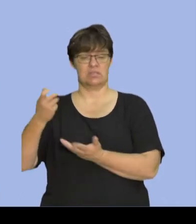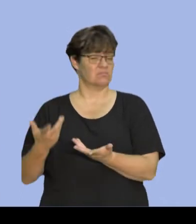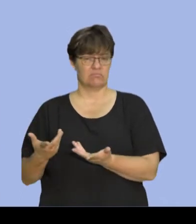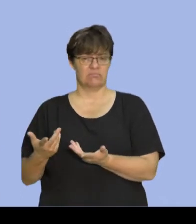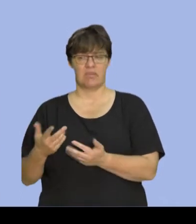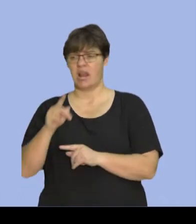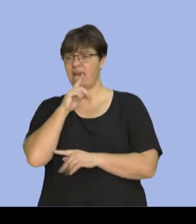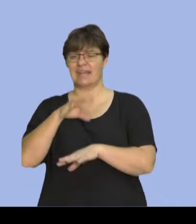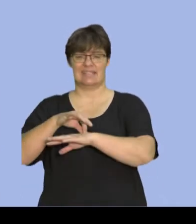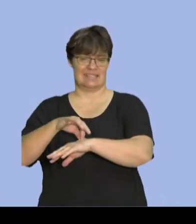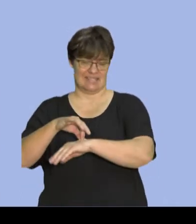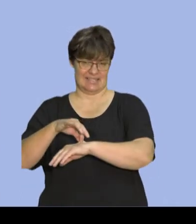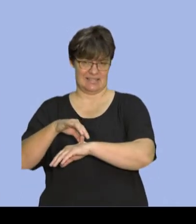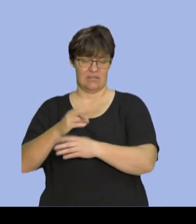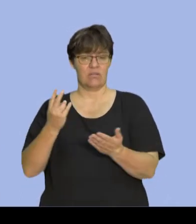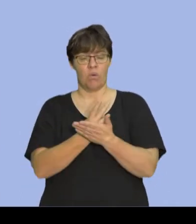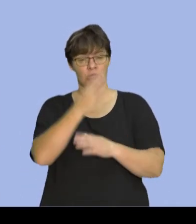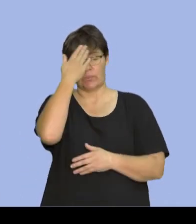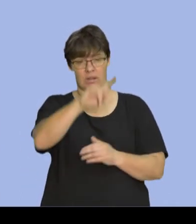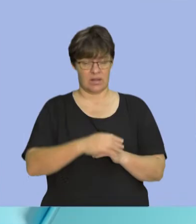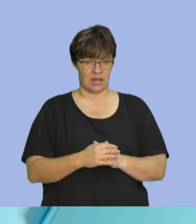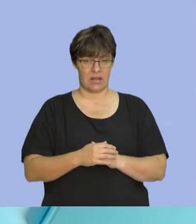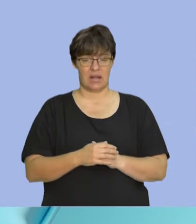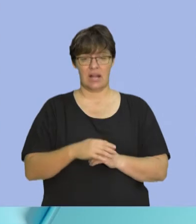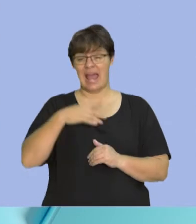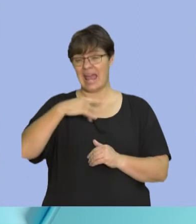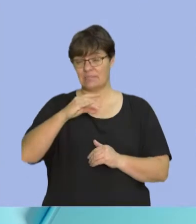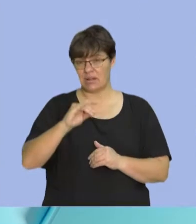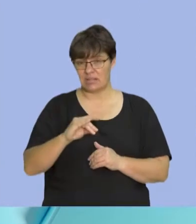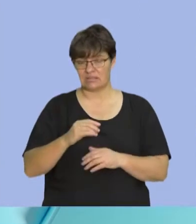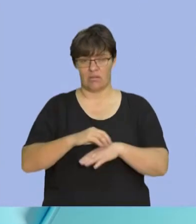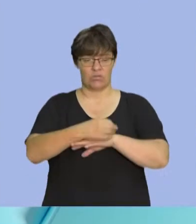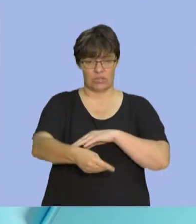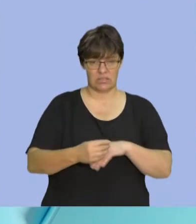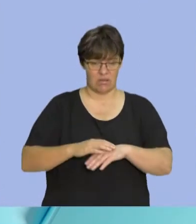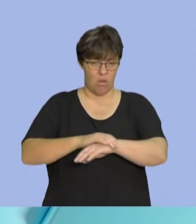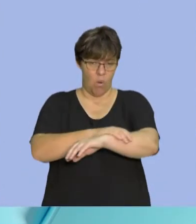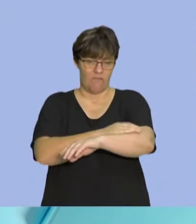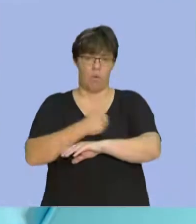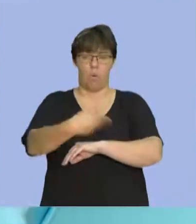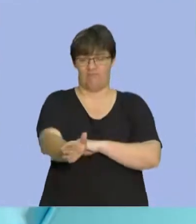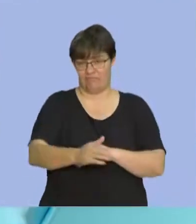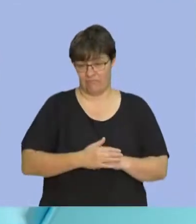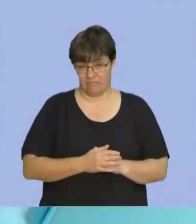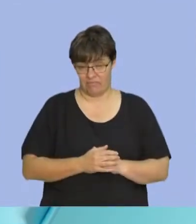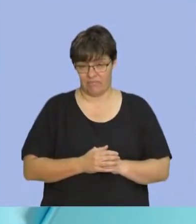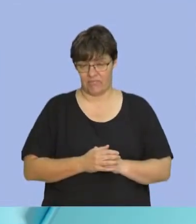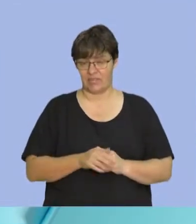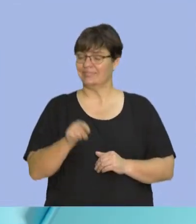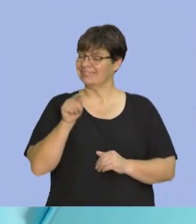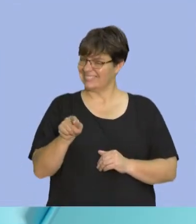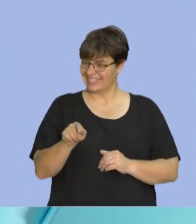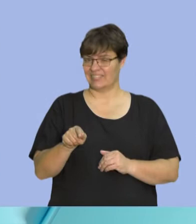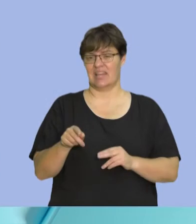example is that of the skin. We also know that animals molt and they shred off the external body covering. That